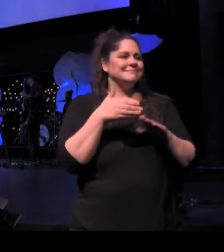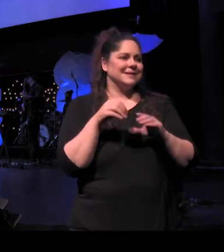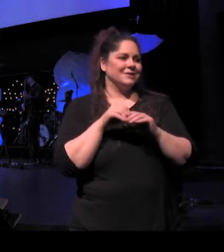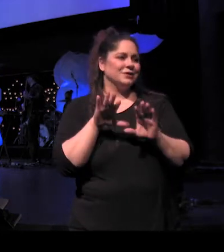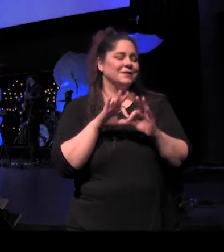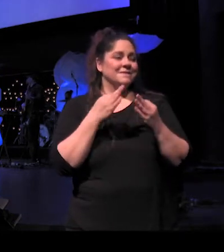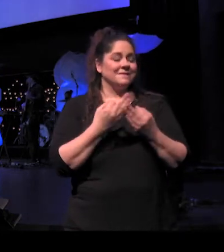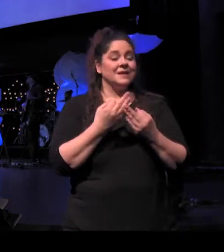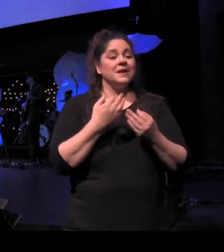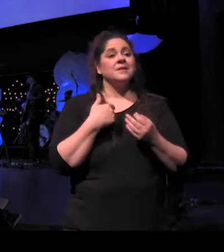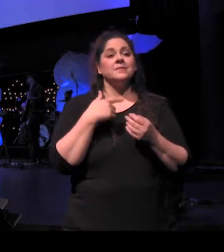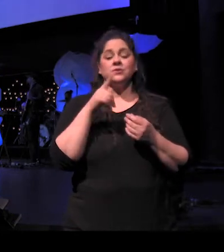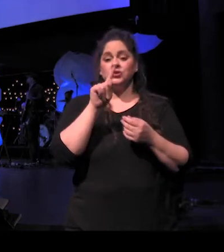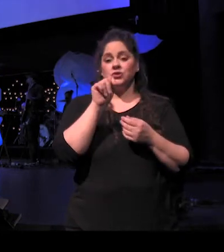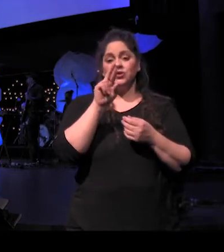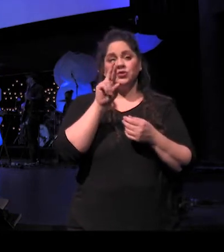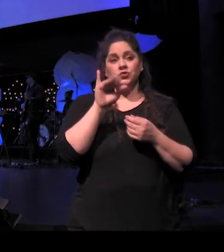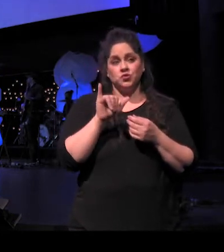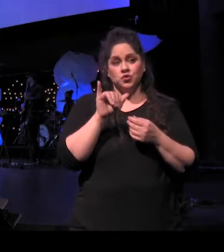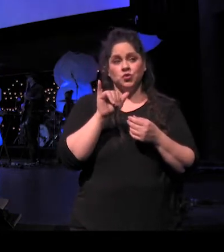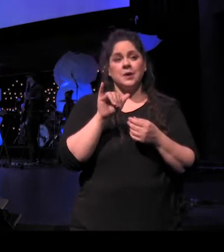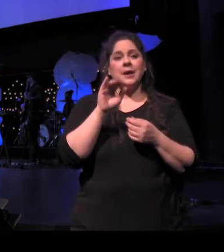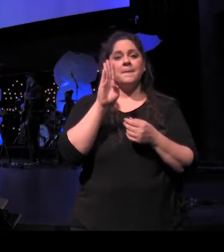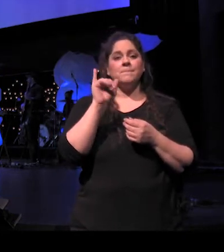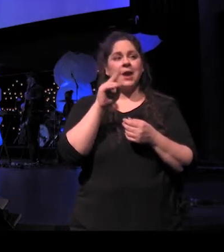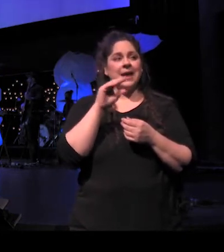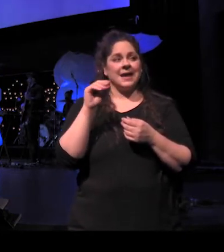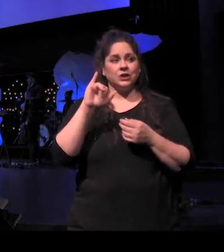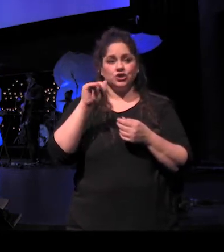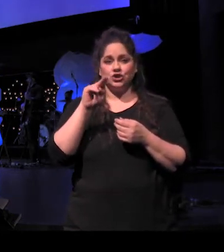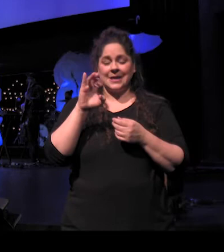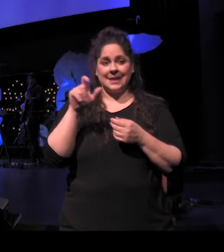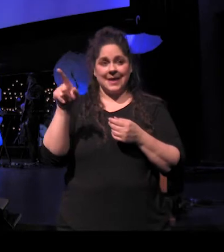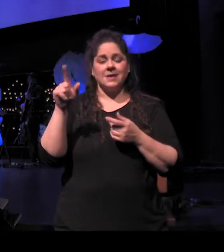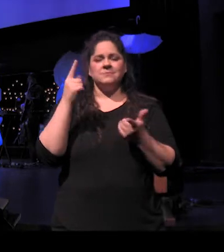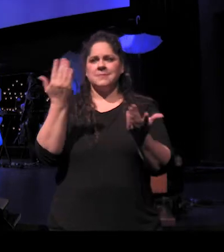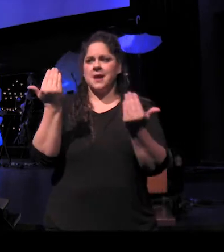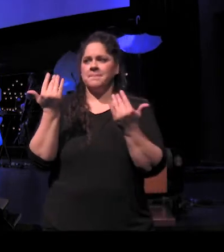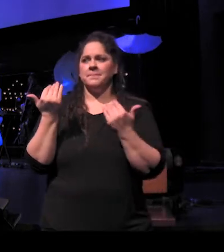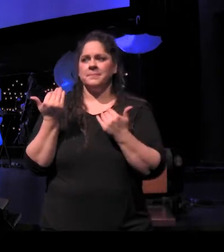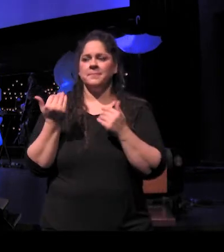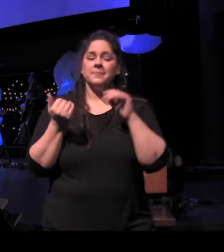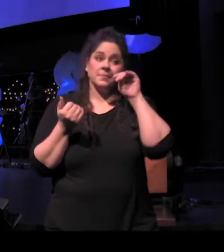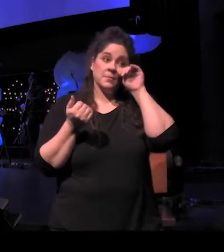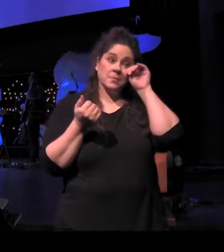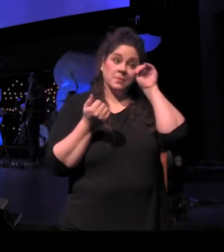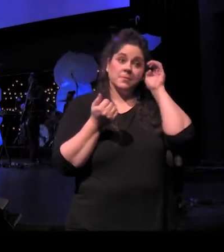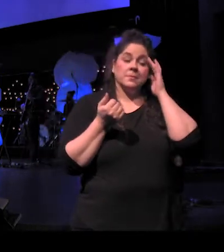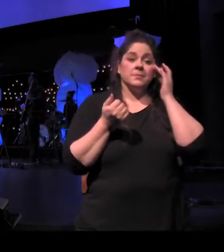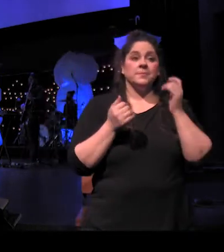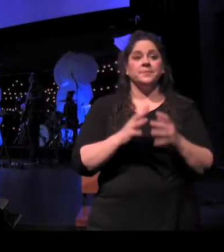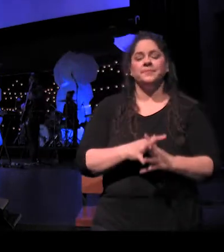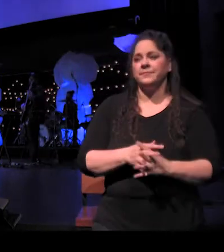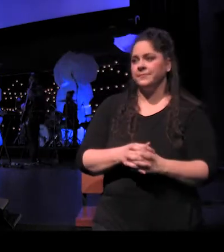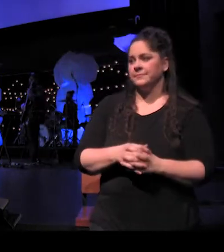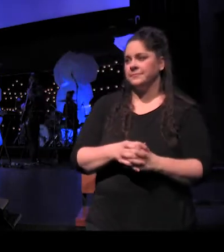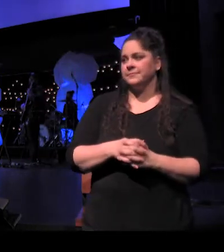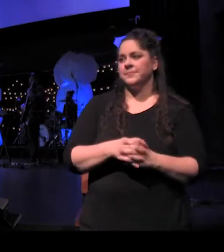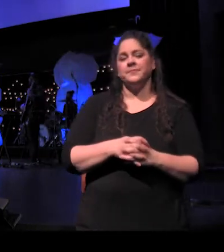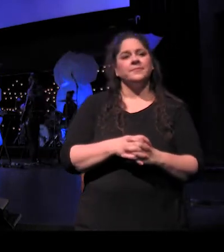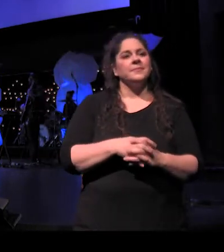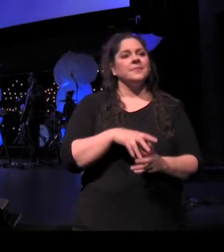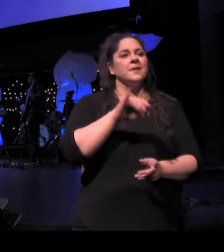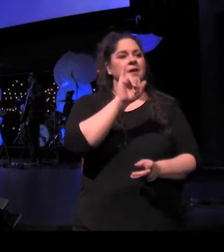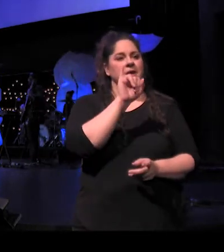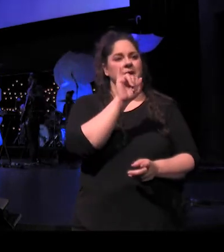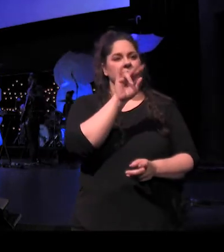invite Troy, Brian, Janelle, and their families, and Elda. Elda's husband and their dad, Ivor Jones,